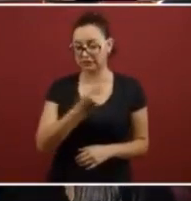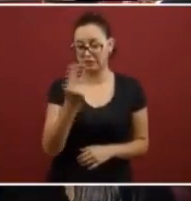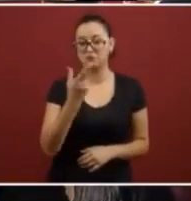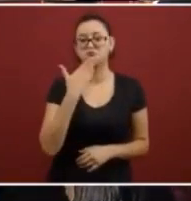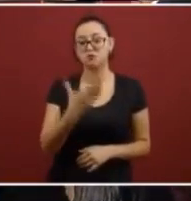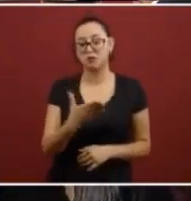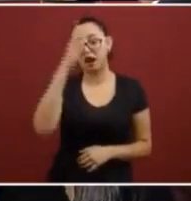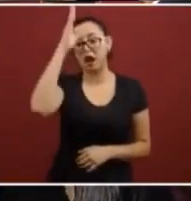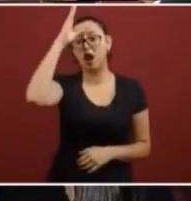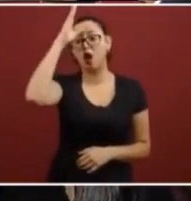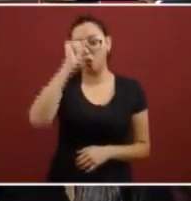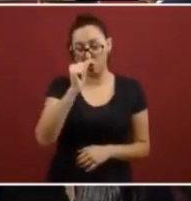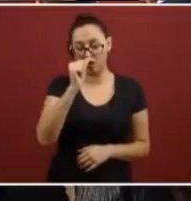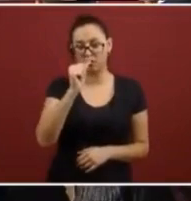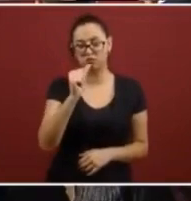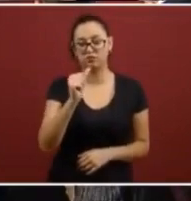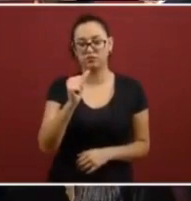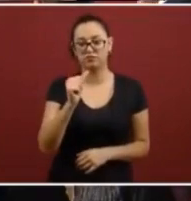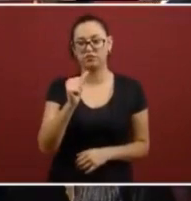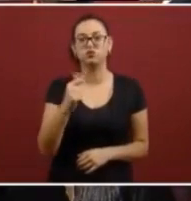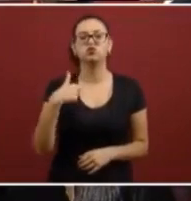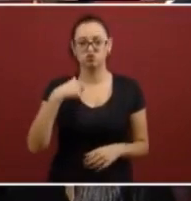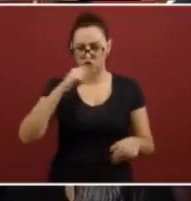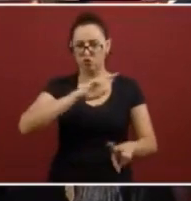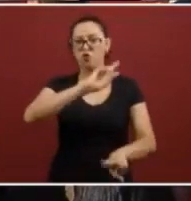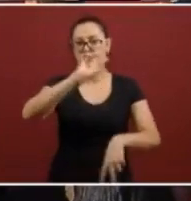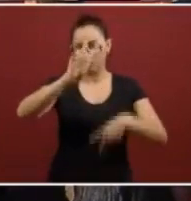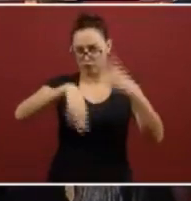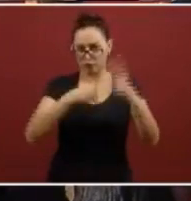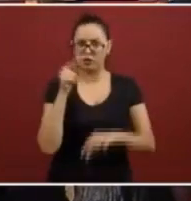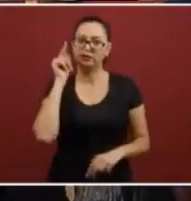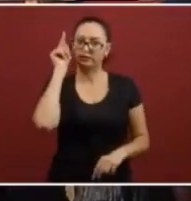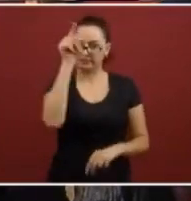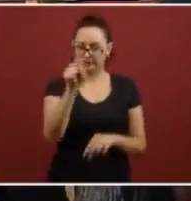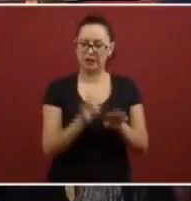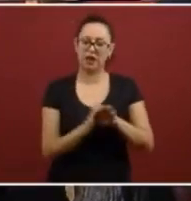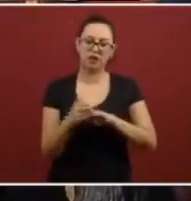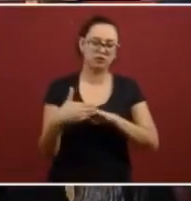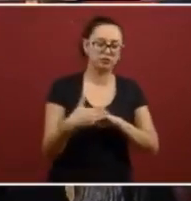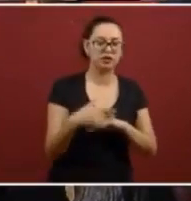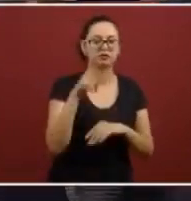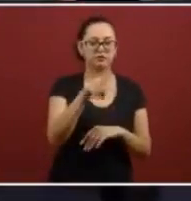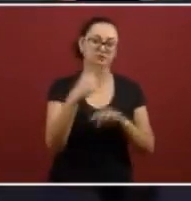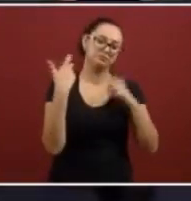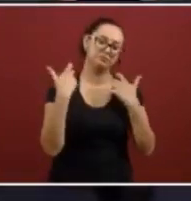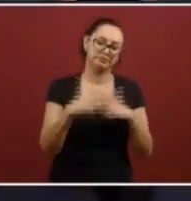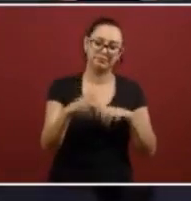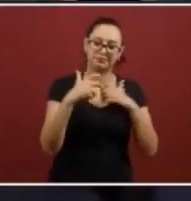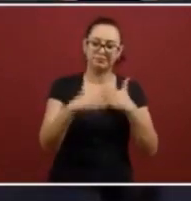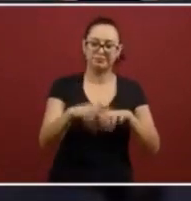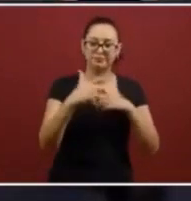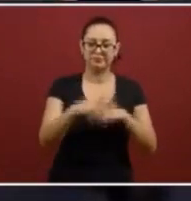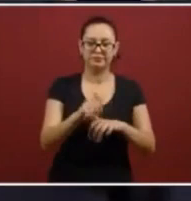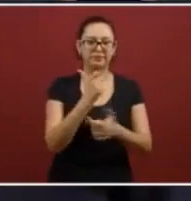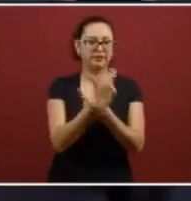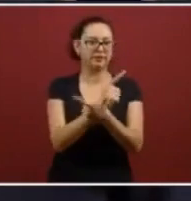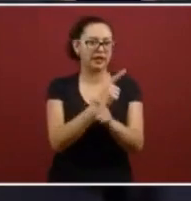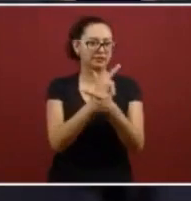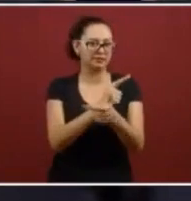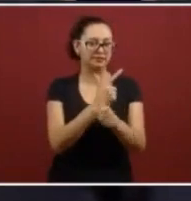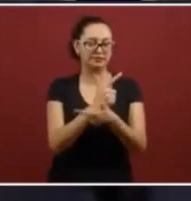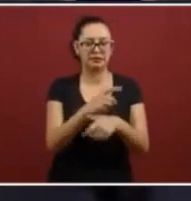Ahora some que kind of estuve a en agreement. Los Cabos, Since he was hubo in una Los Cabos, manifestación there was some kind de of a